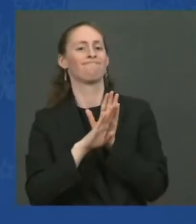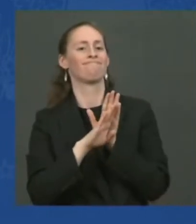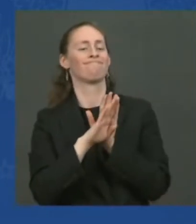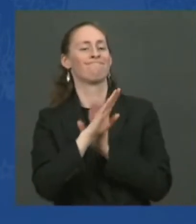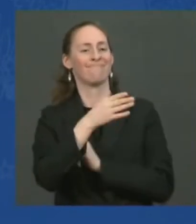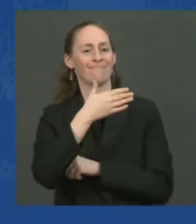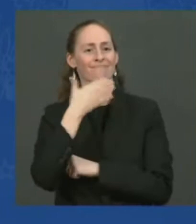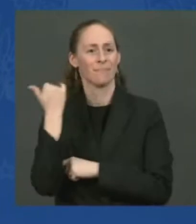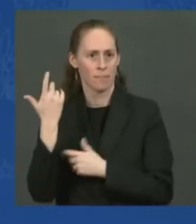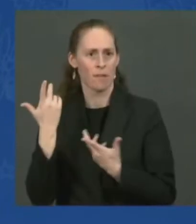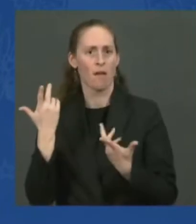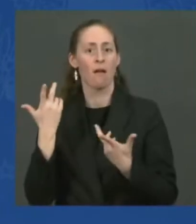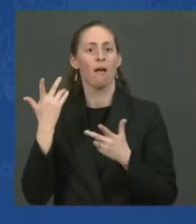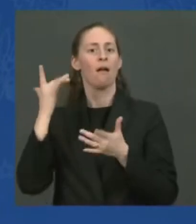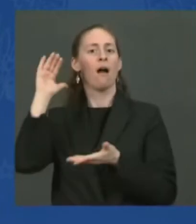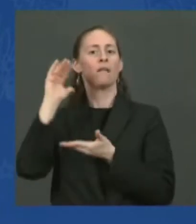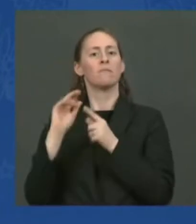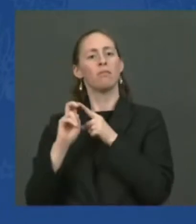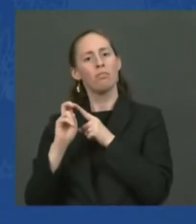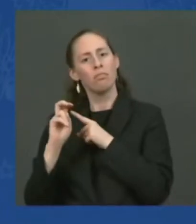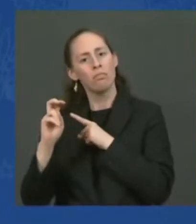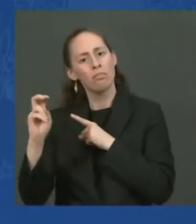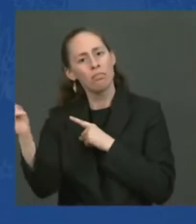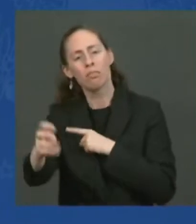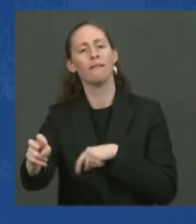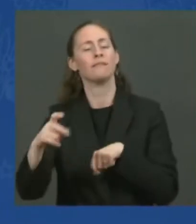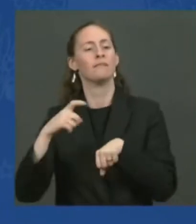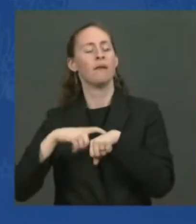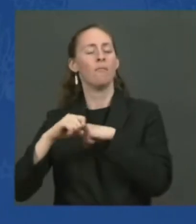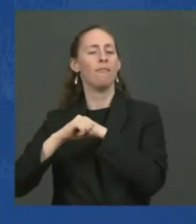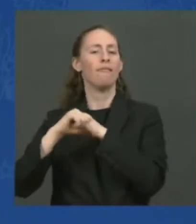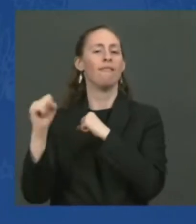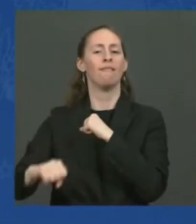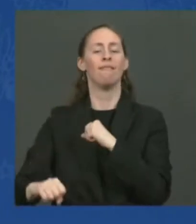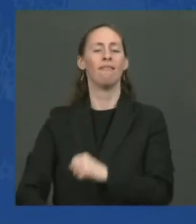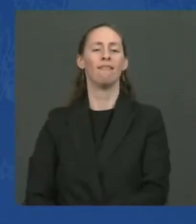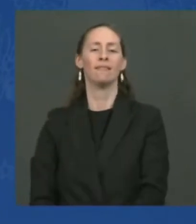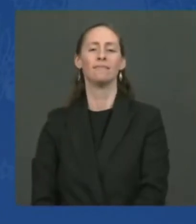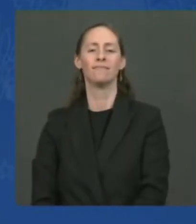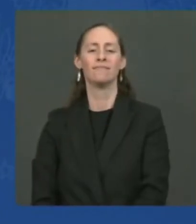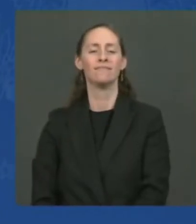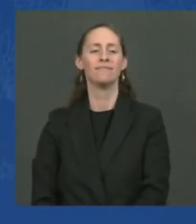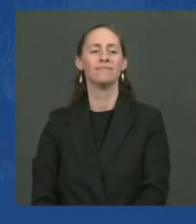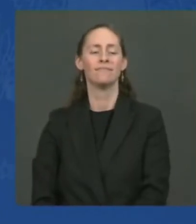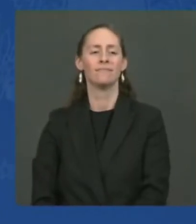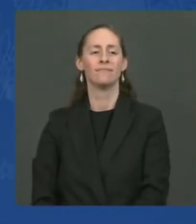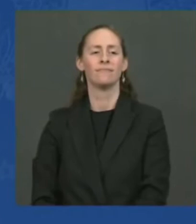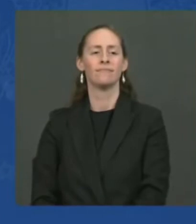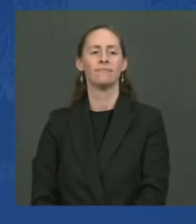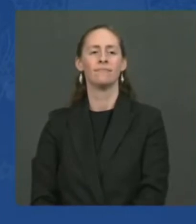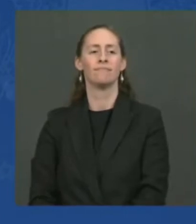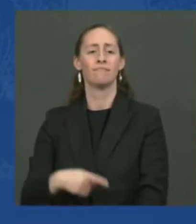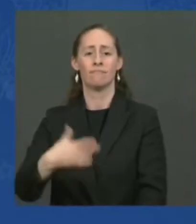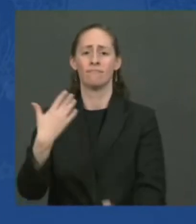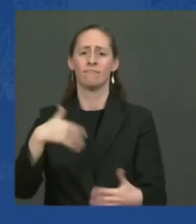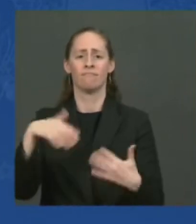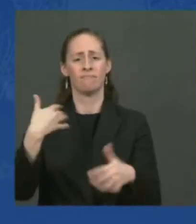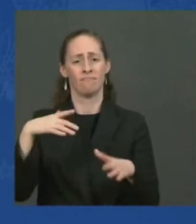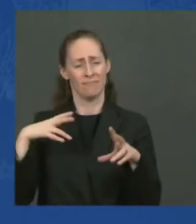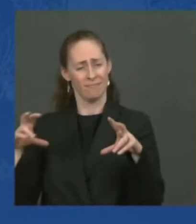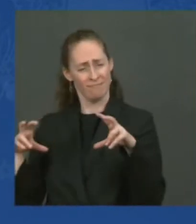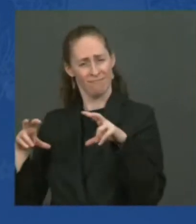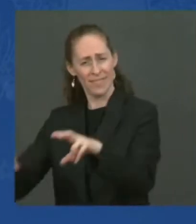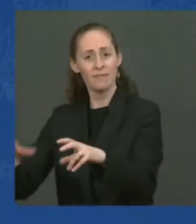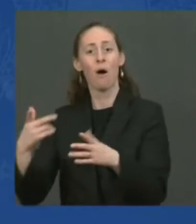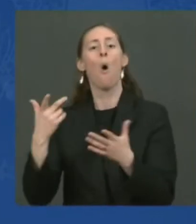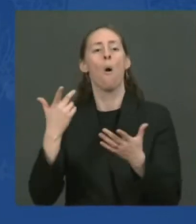constituents. This long-term investment in our nation's capital assets will grow the economy because of that efficiency and that